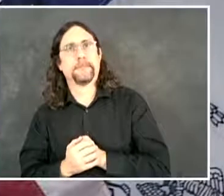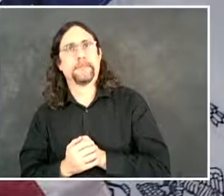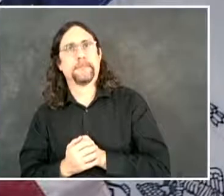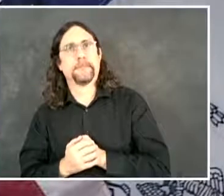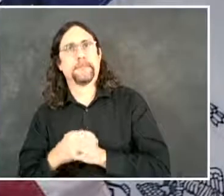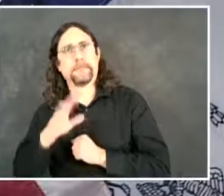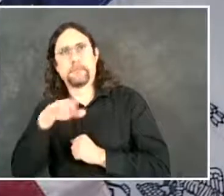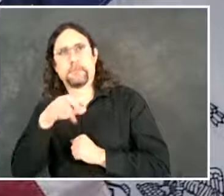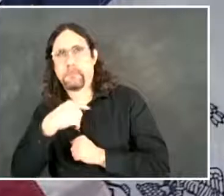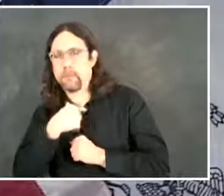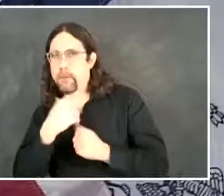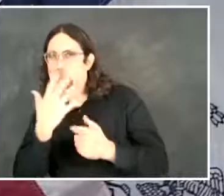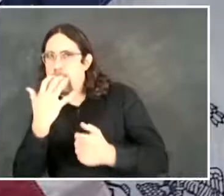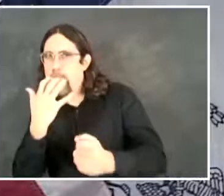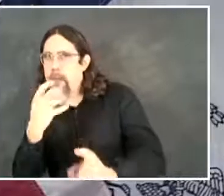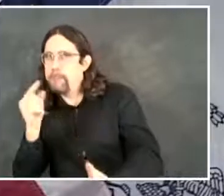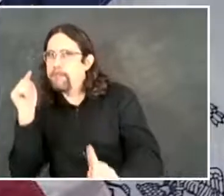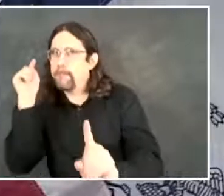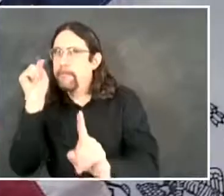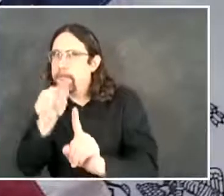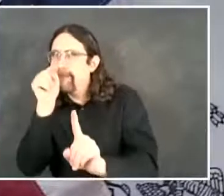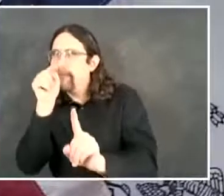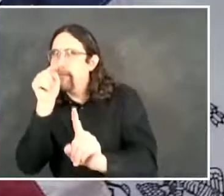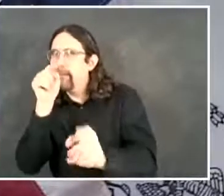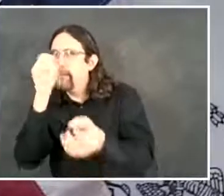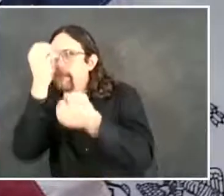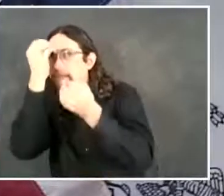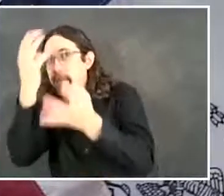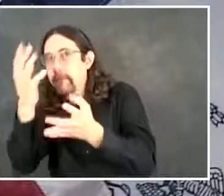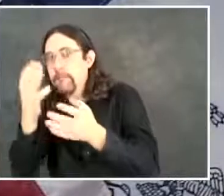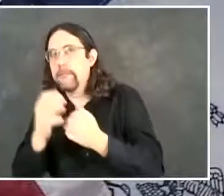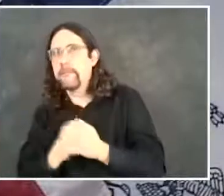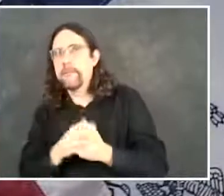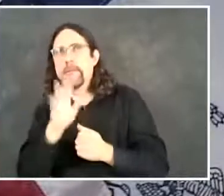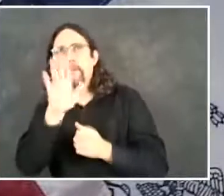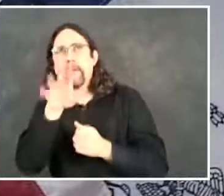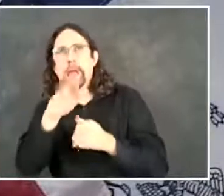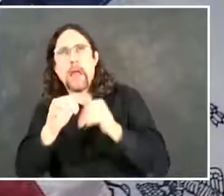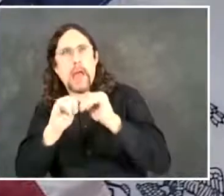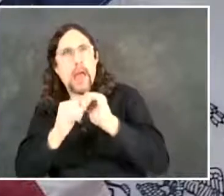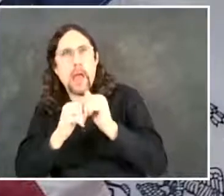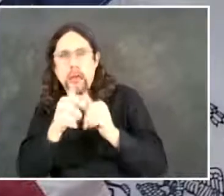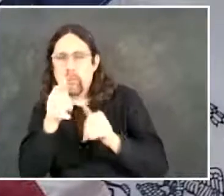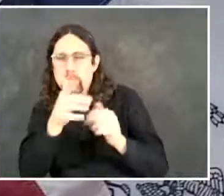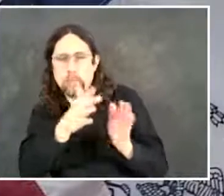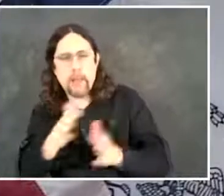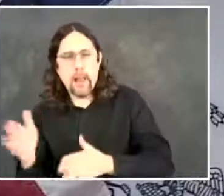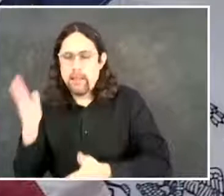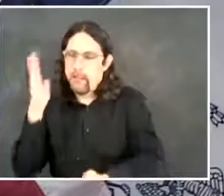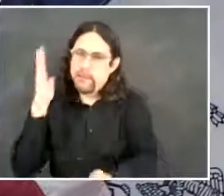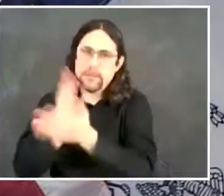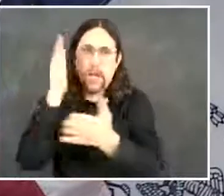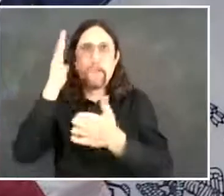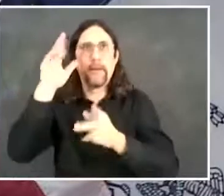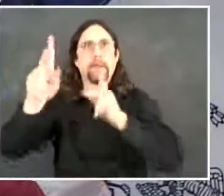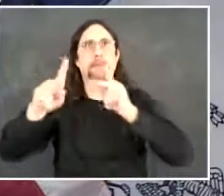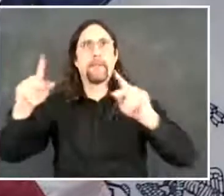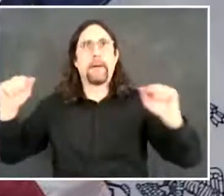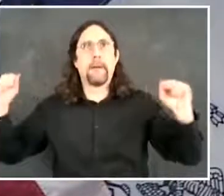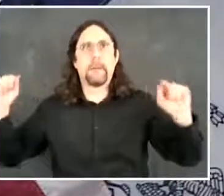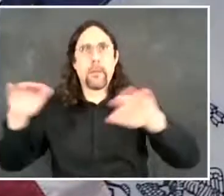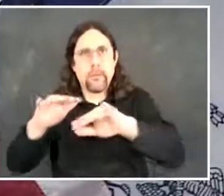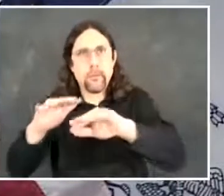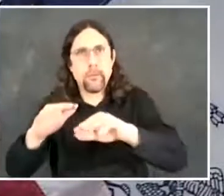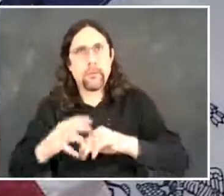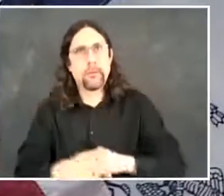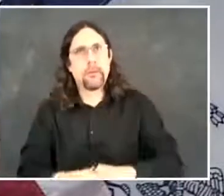What specifically are you going to be doing different from the policy that was in place on Tuesday in Williamsburg, beyond the policy that was